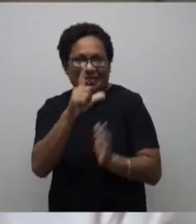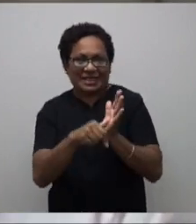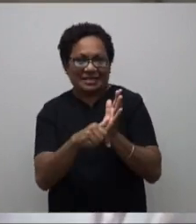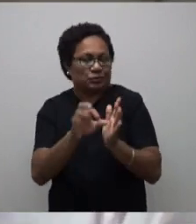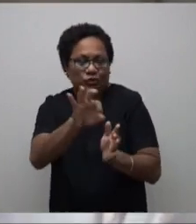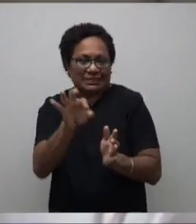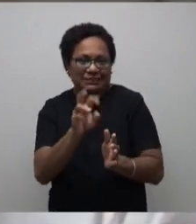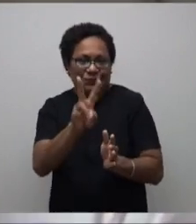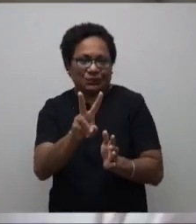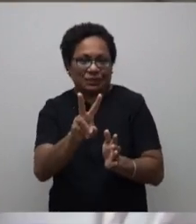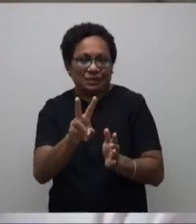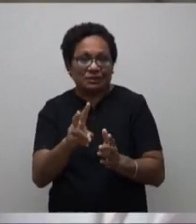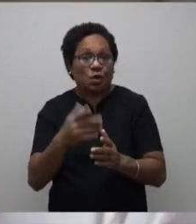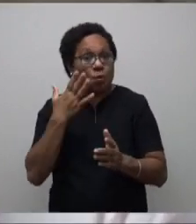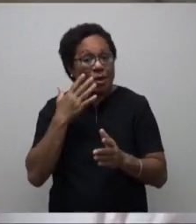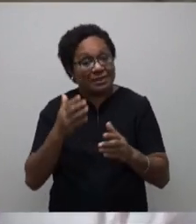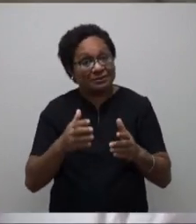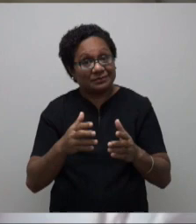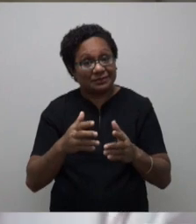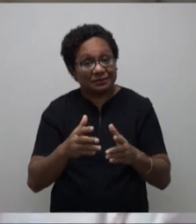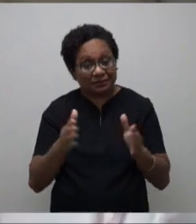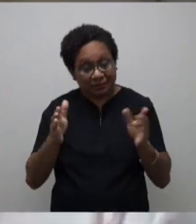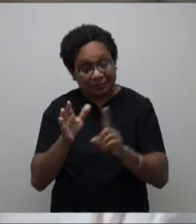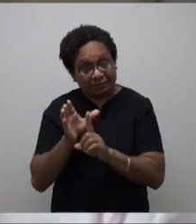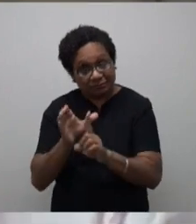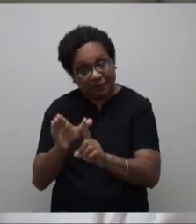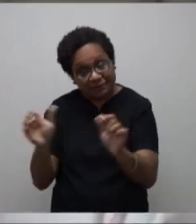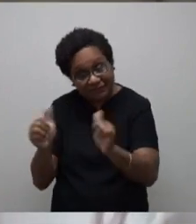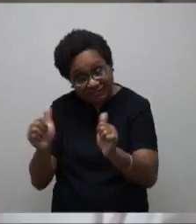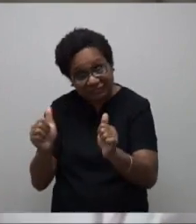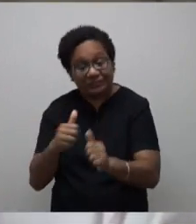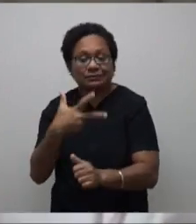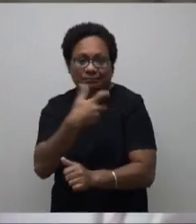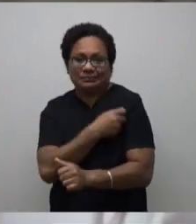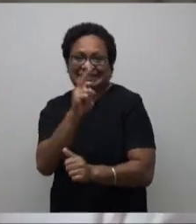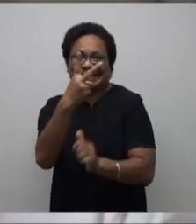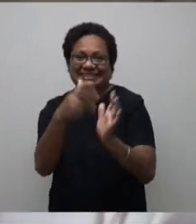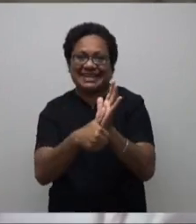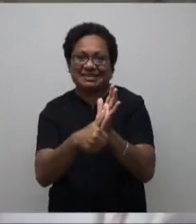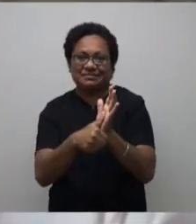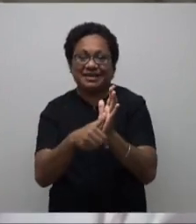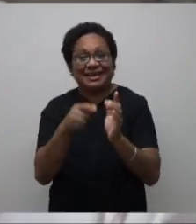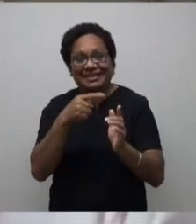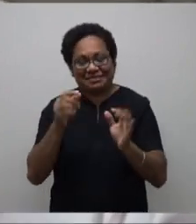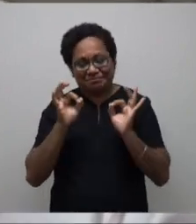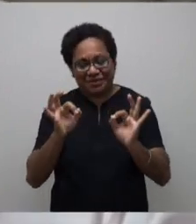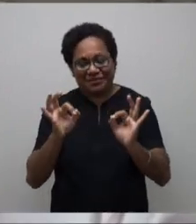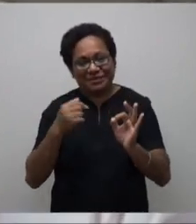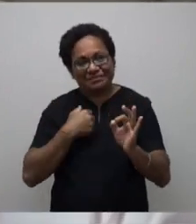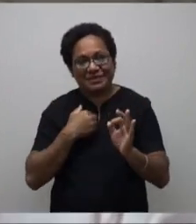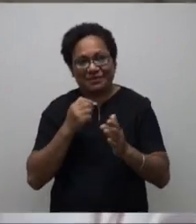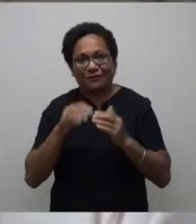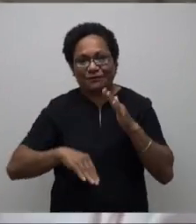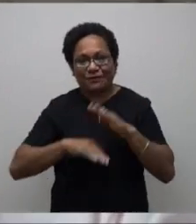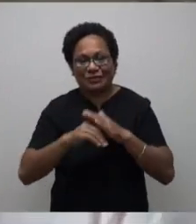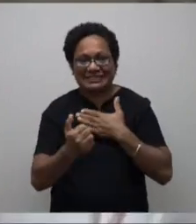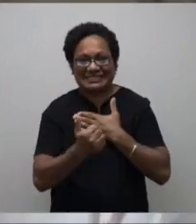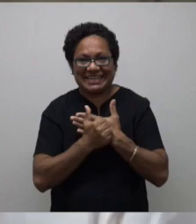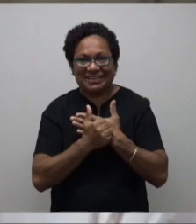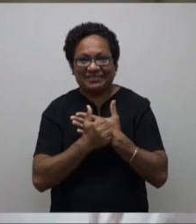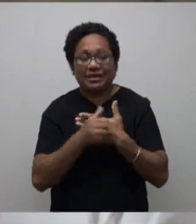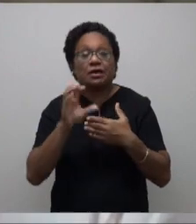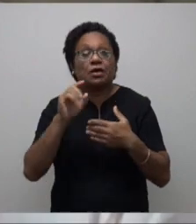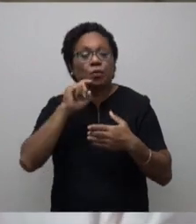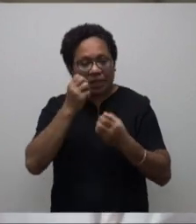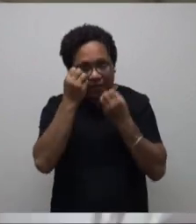once my quarantine period is over and become fully protected. We'll let everyone know as soon as they are able to be